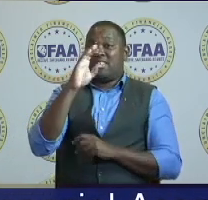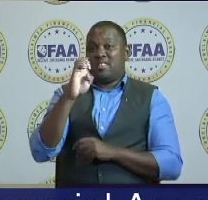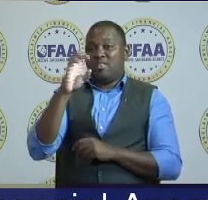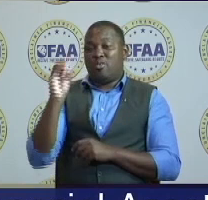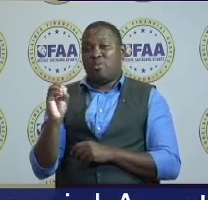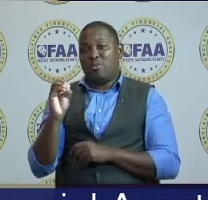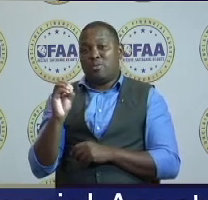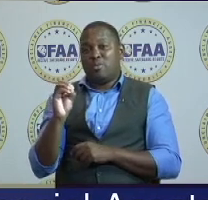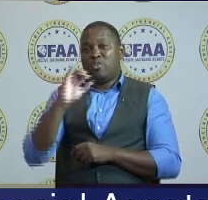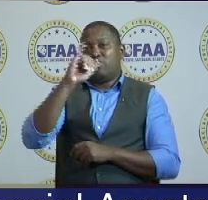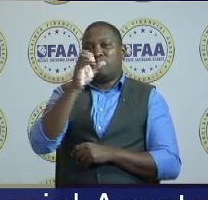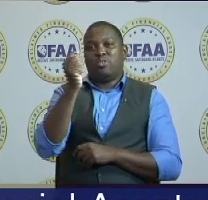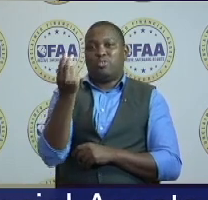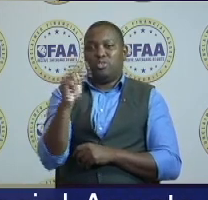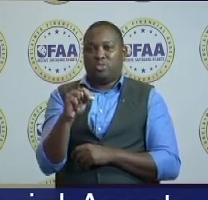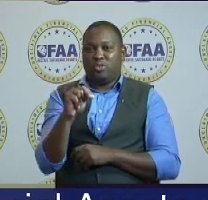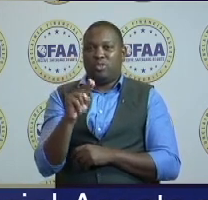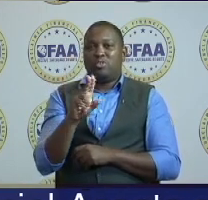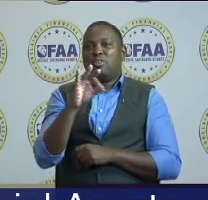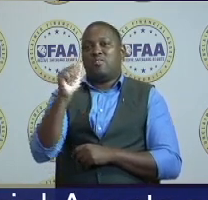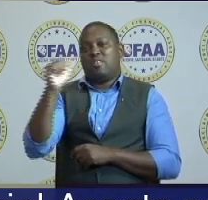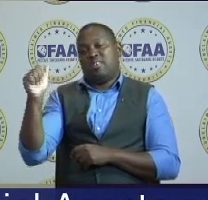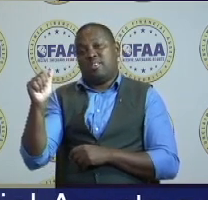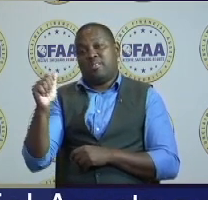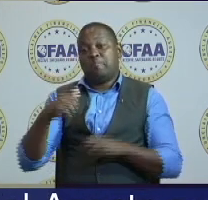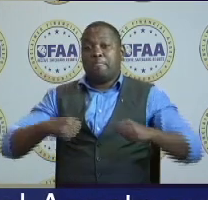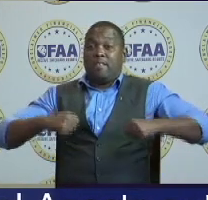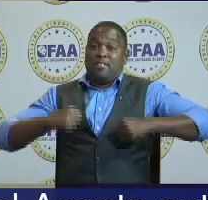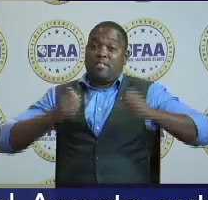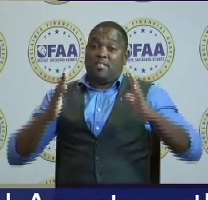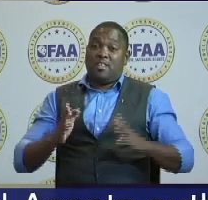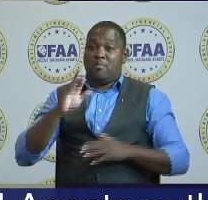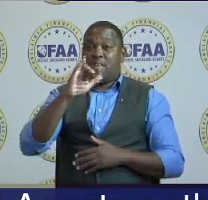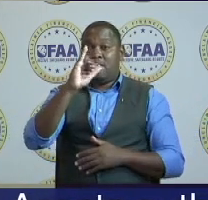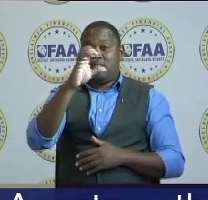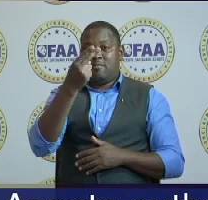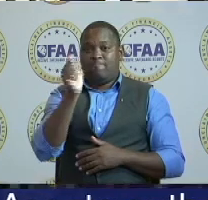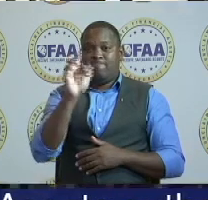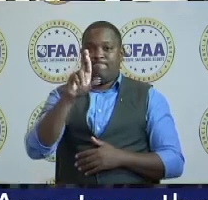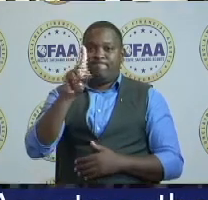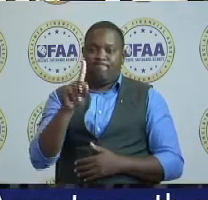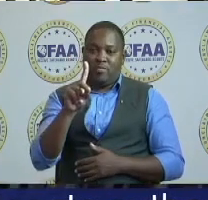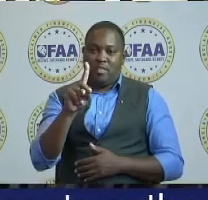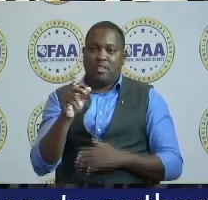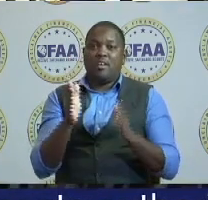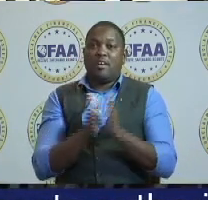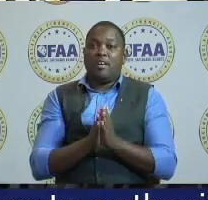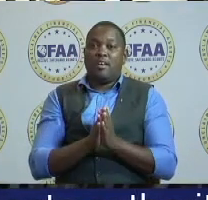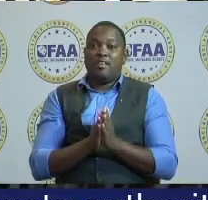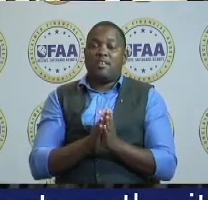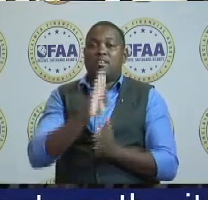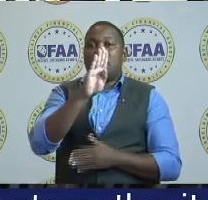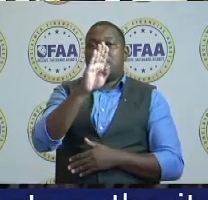Manager Trustee, John Mwangi, UFAA, and the chairman, that is Richard Kiplagat, UFAA, and Beatrice